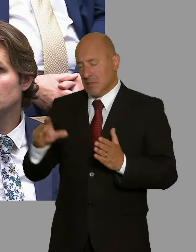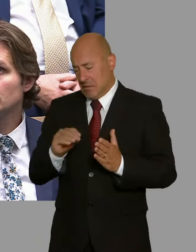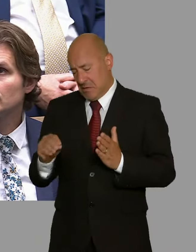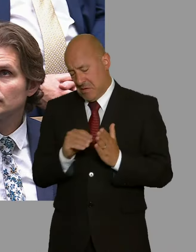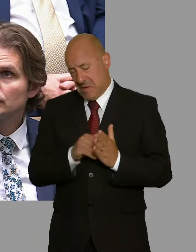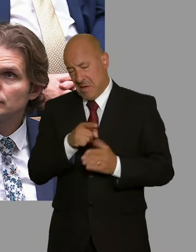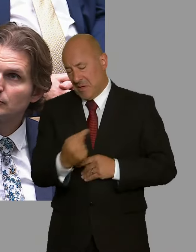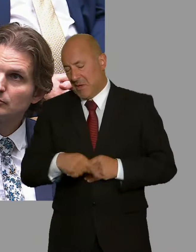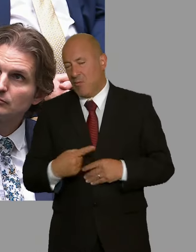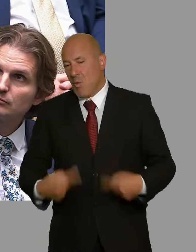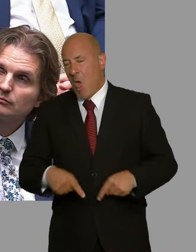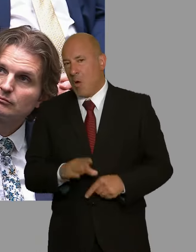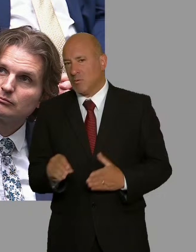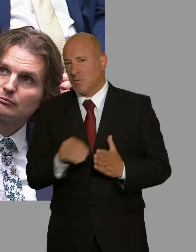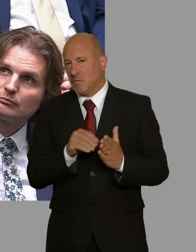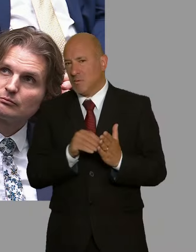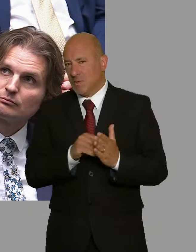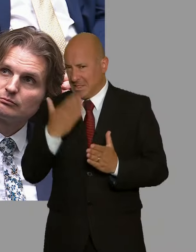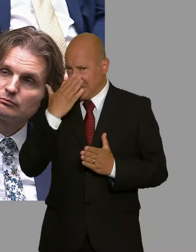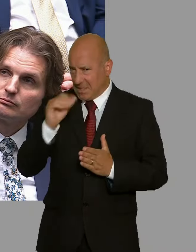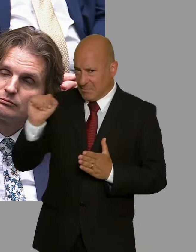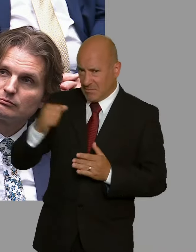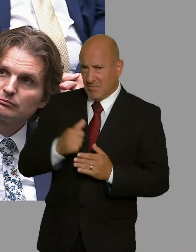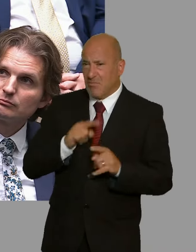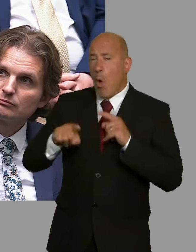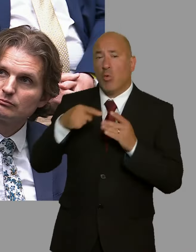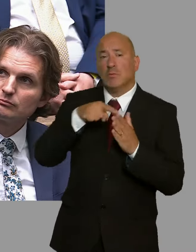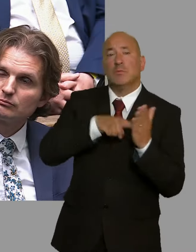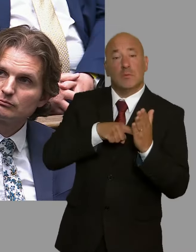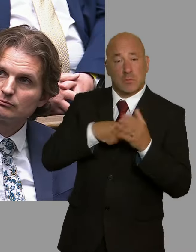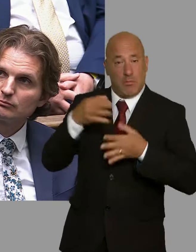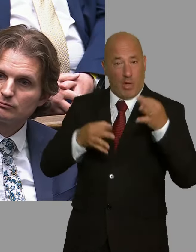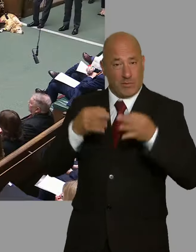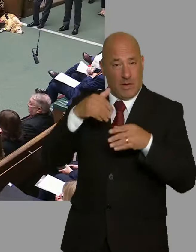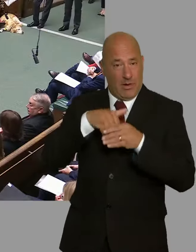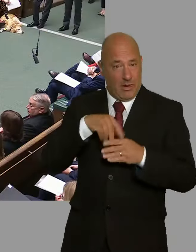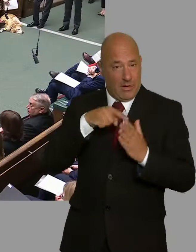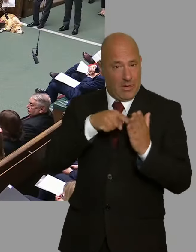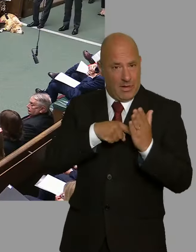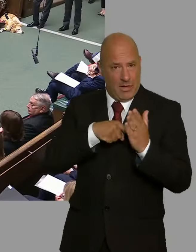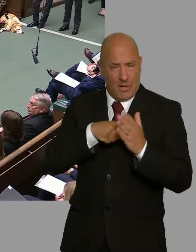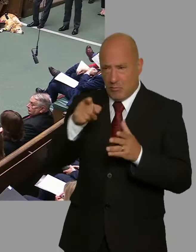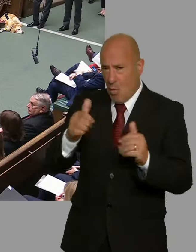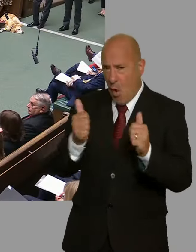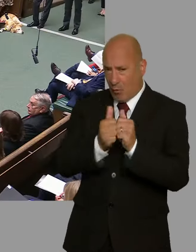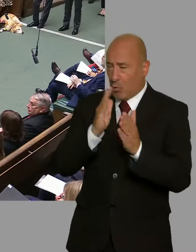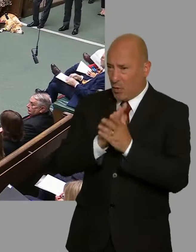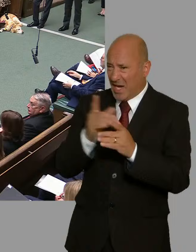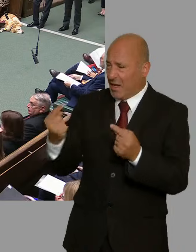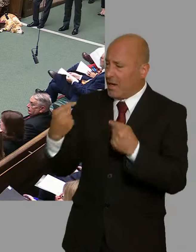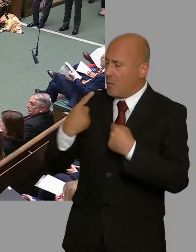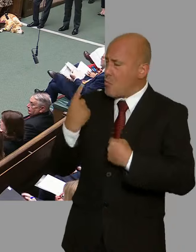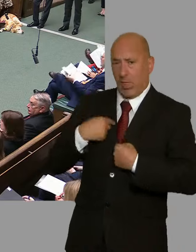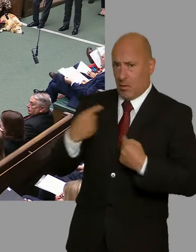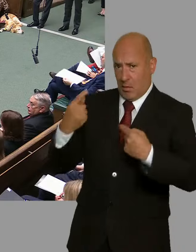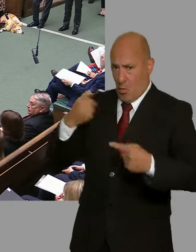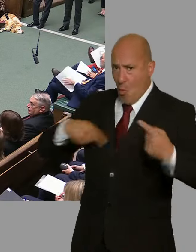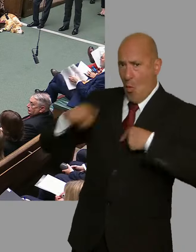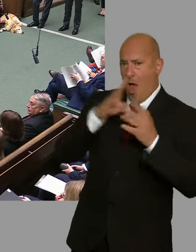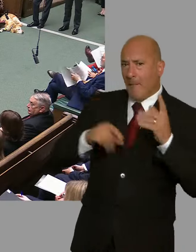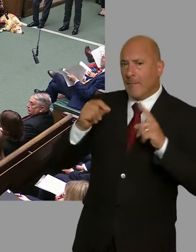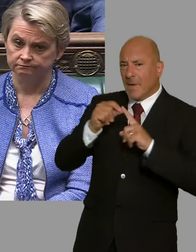authorities that no British parliamentarian will be denied entry in this way again? Well, can I thank her? Her